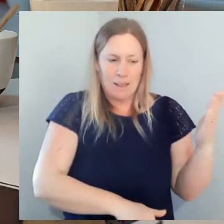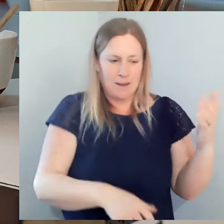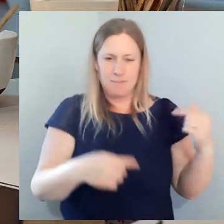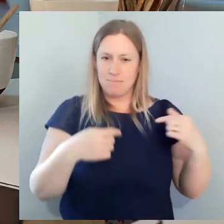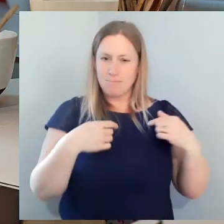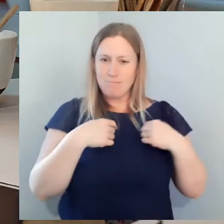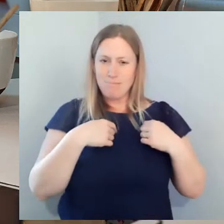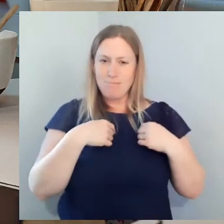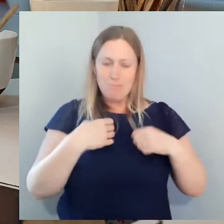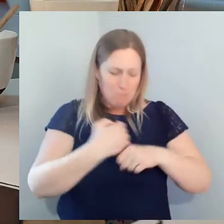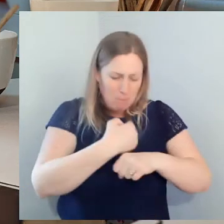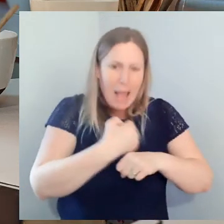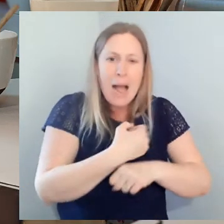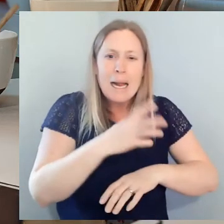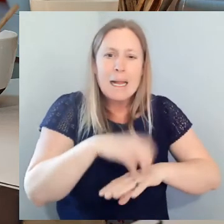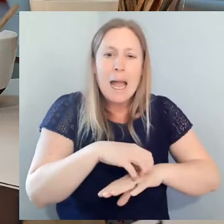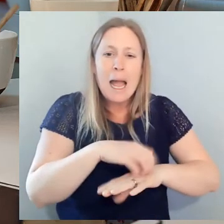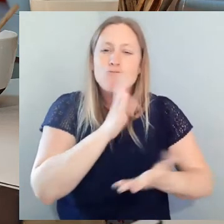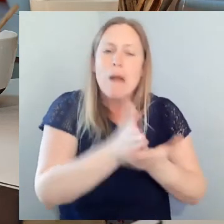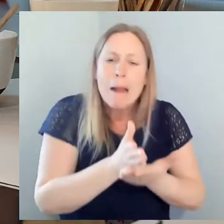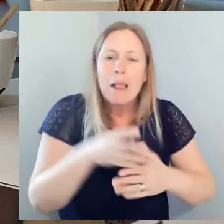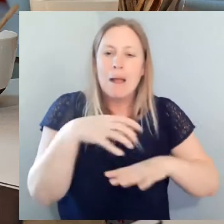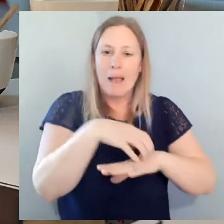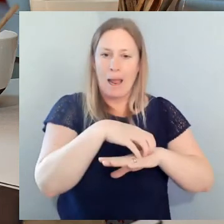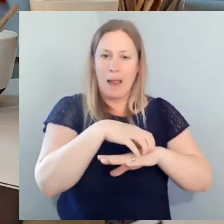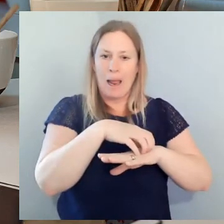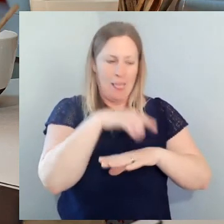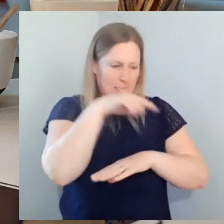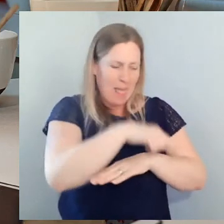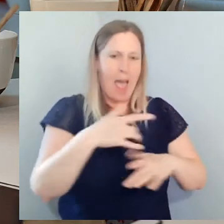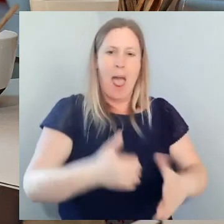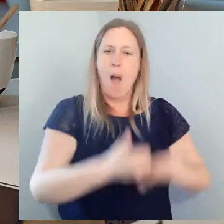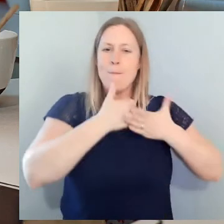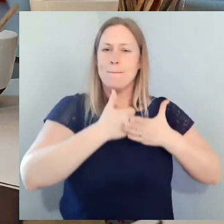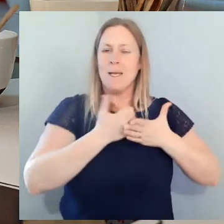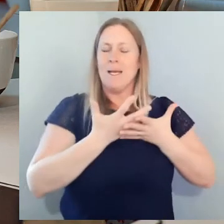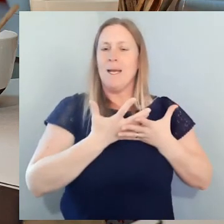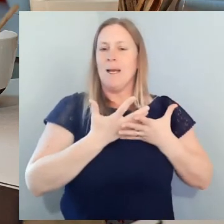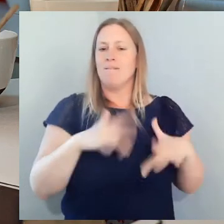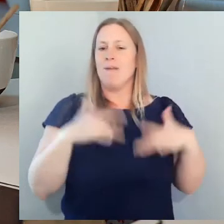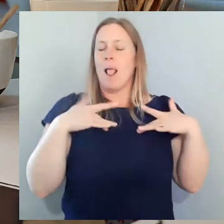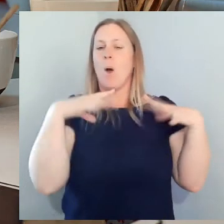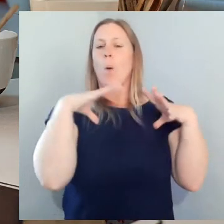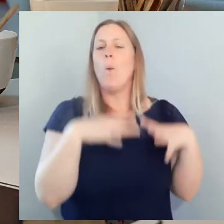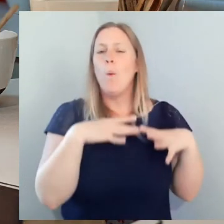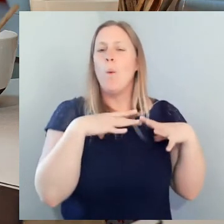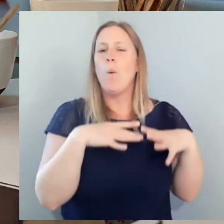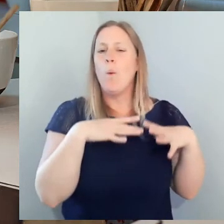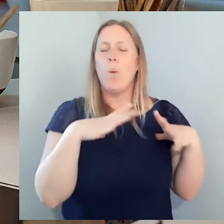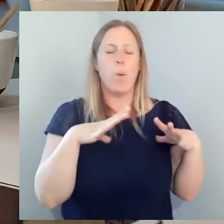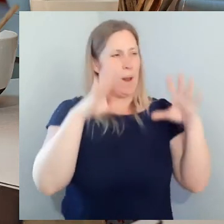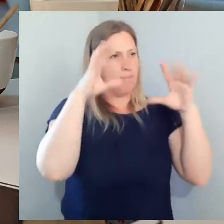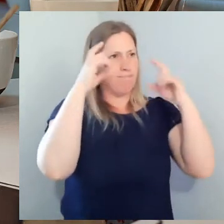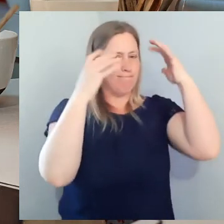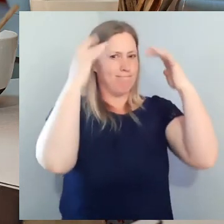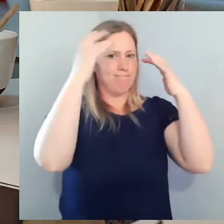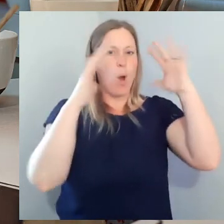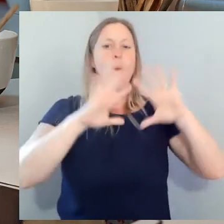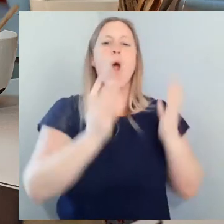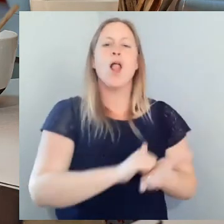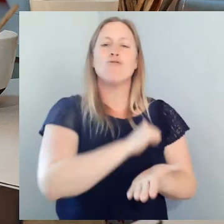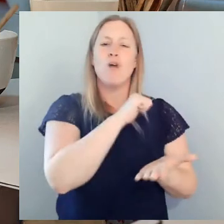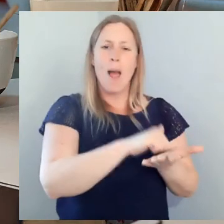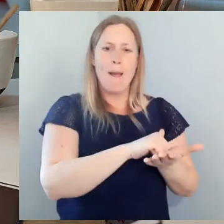was following a new recipe. Baking a real cake has always been my fail-safe to put the world right. A